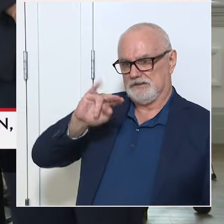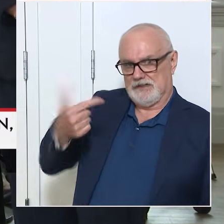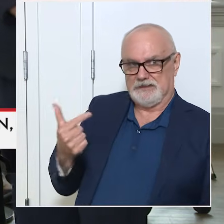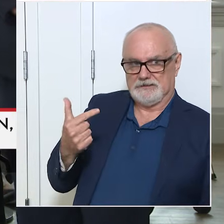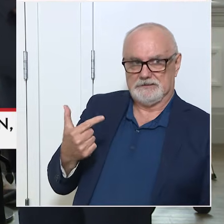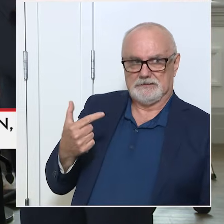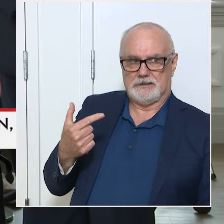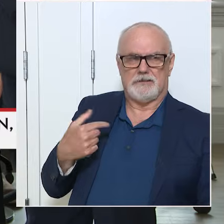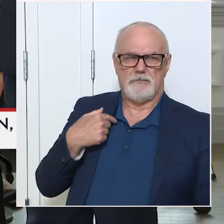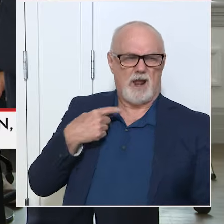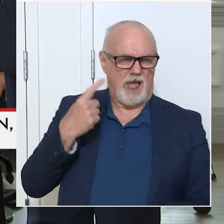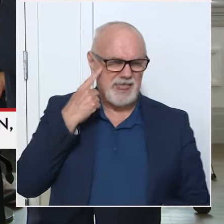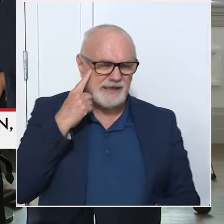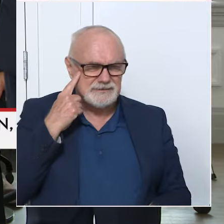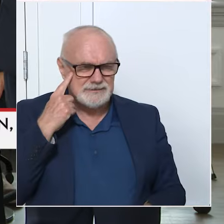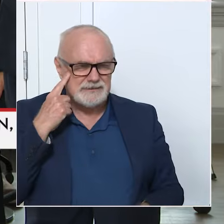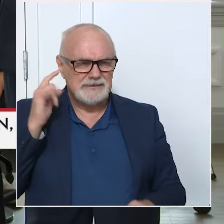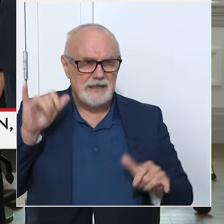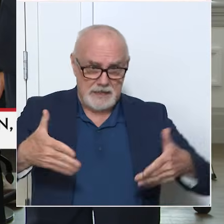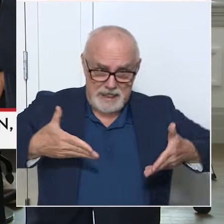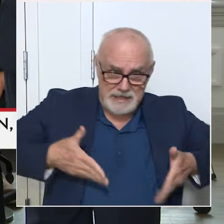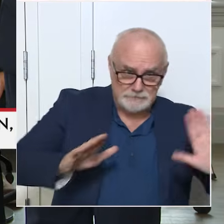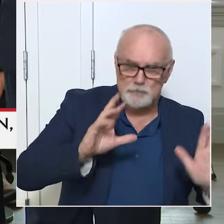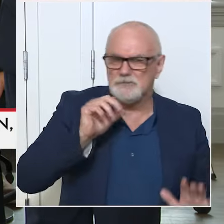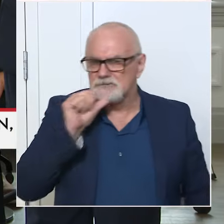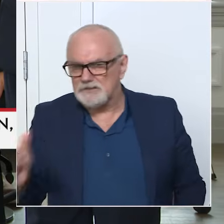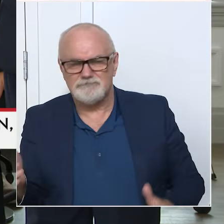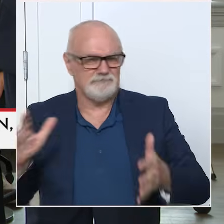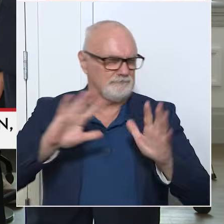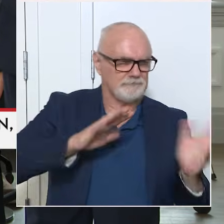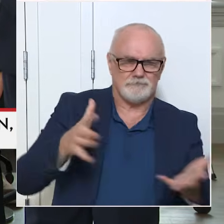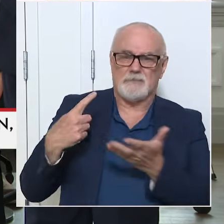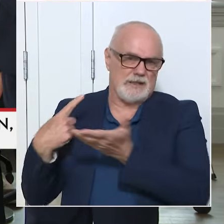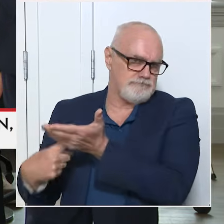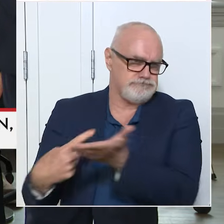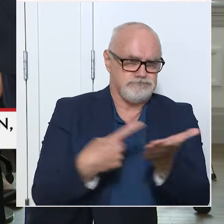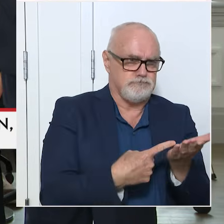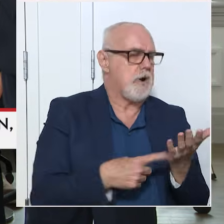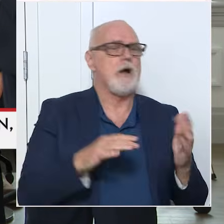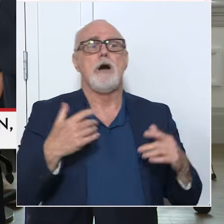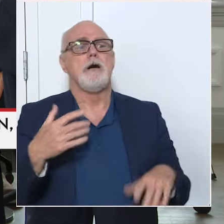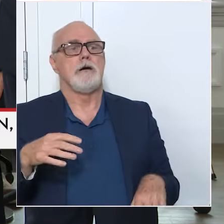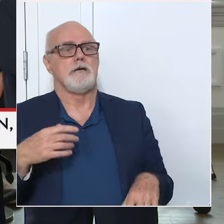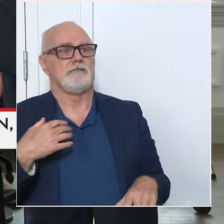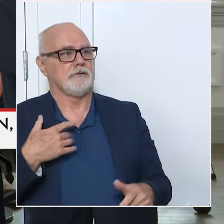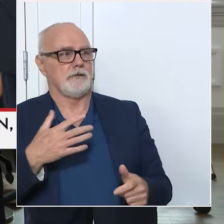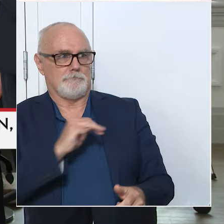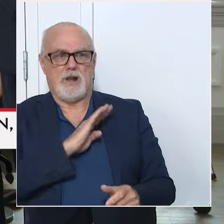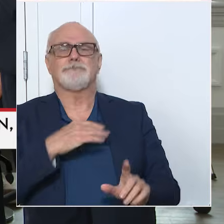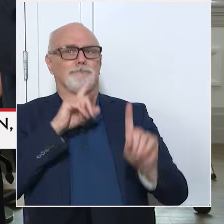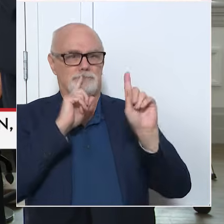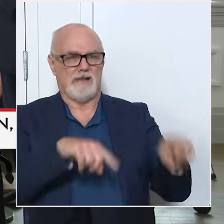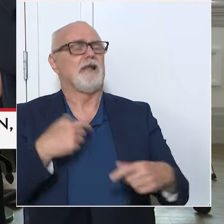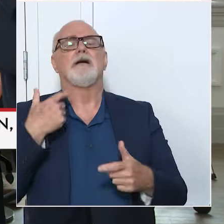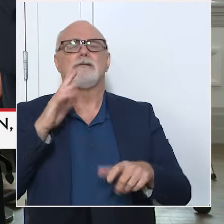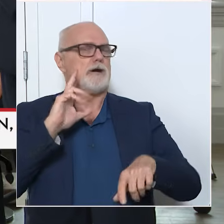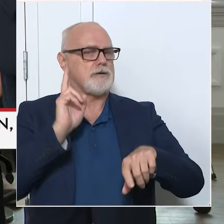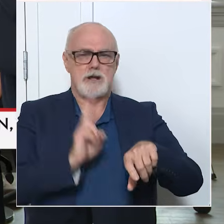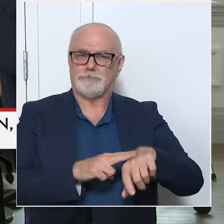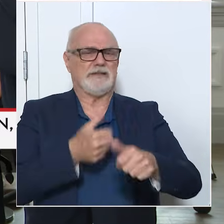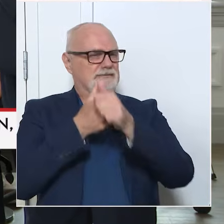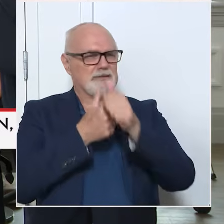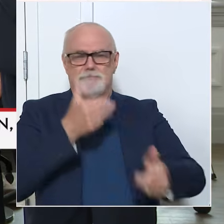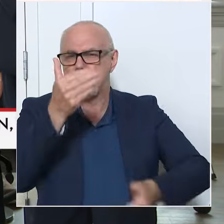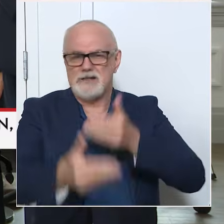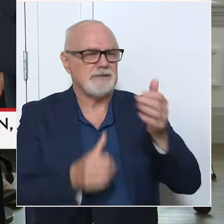since it can't be exempt from zoning, it will follow the regular process. That is not a delay. That's the regular process. Could